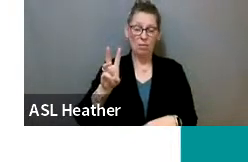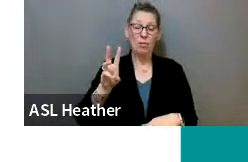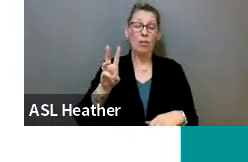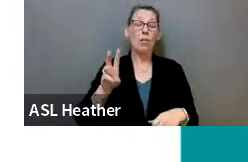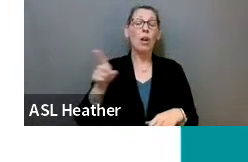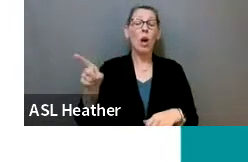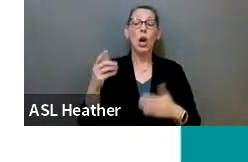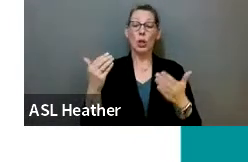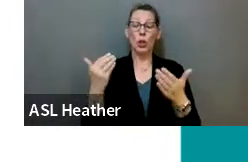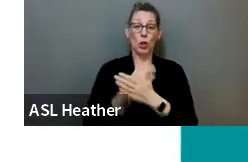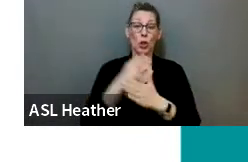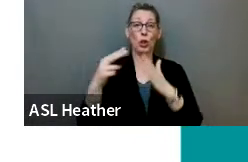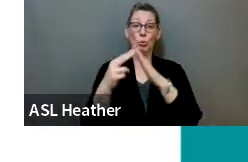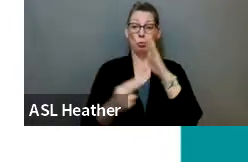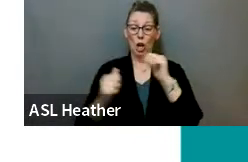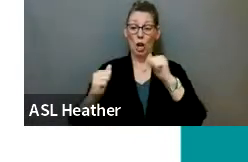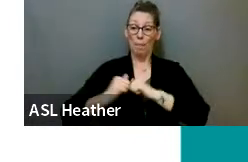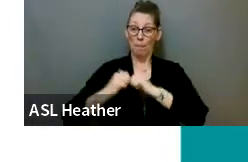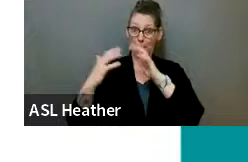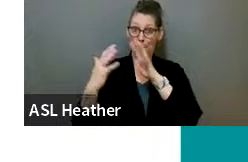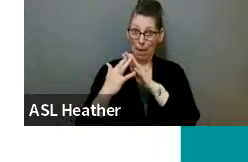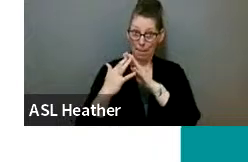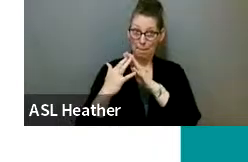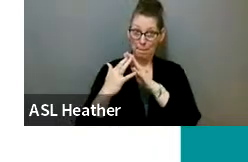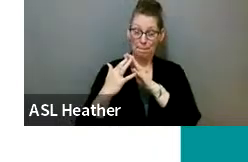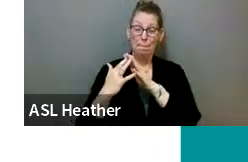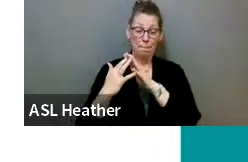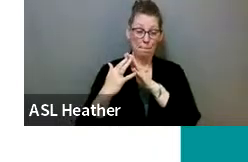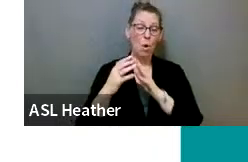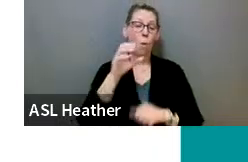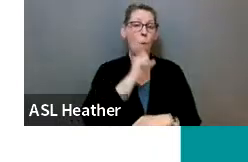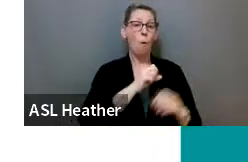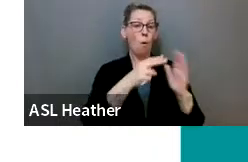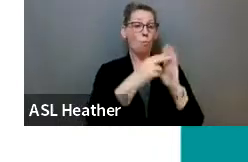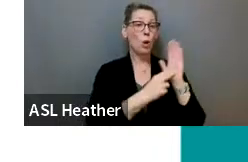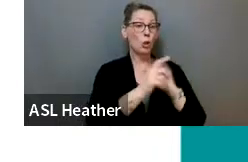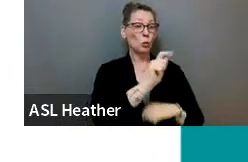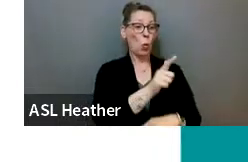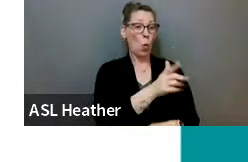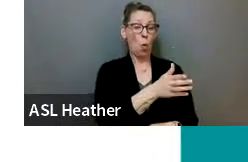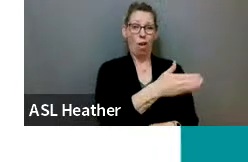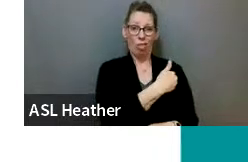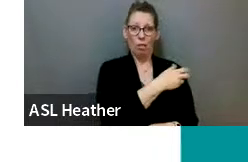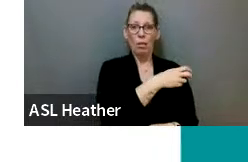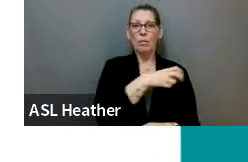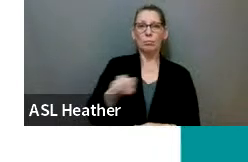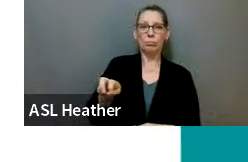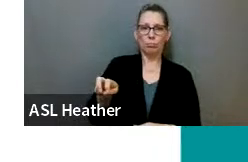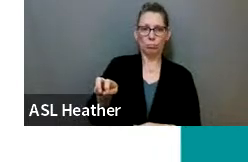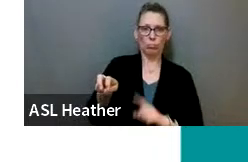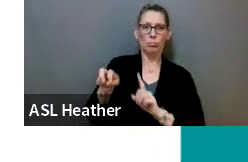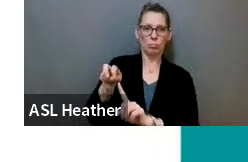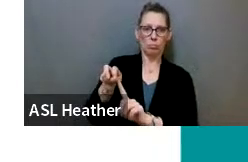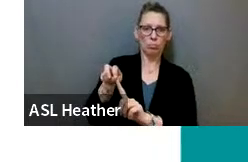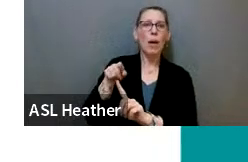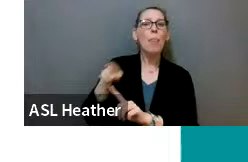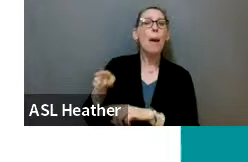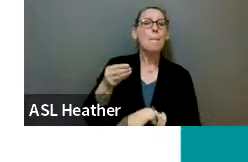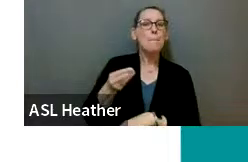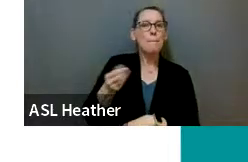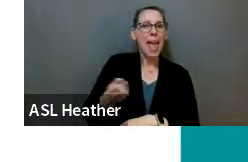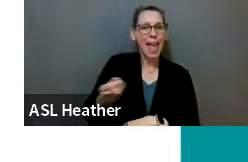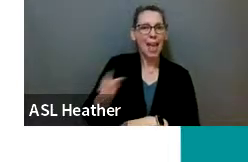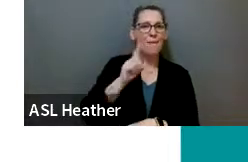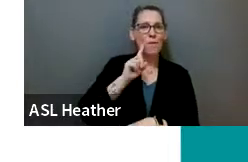toll would shift over to the new bridge. So it allows us to basically start paying for the work that's